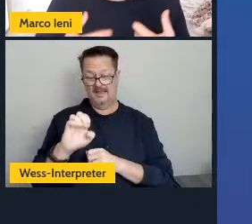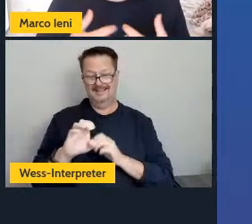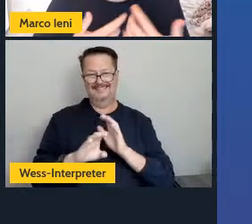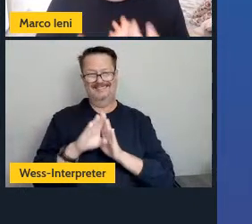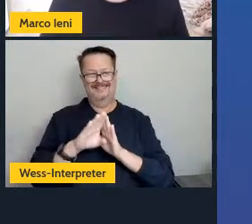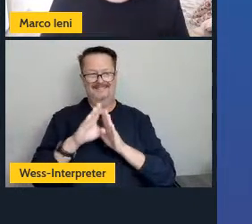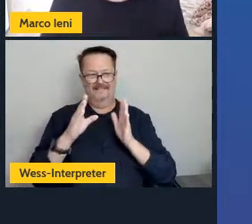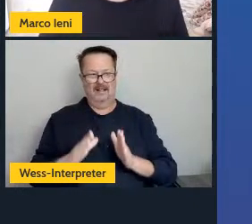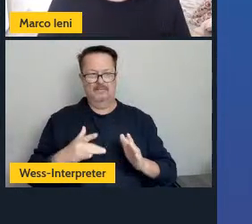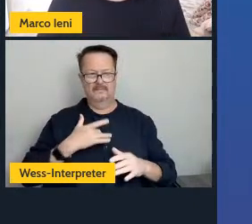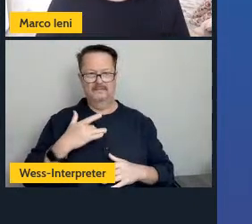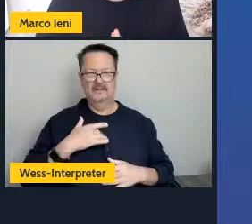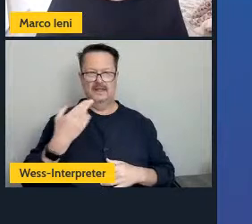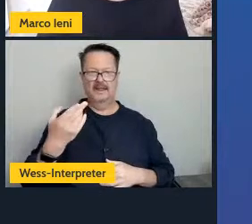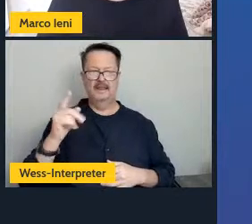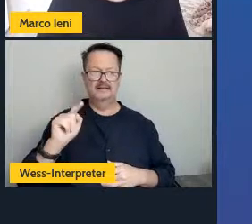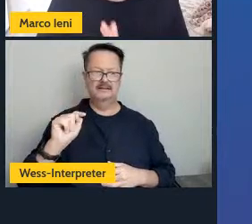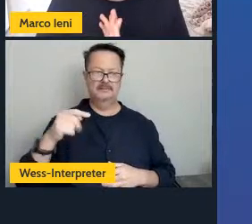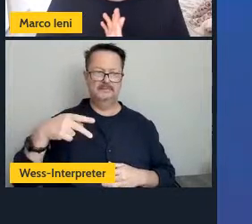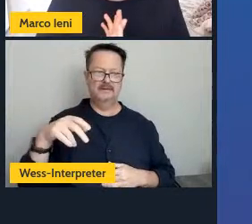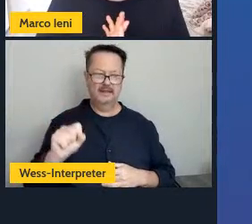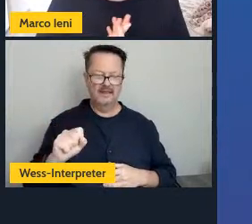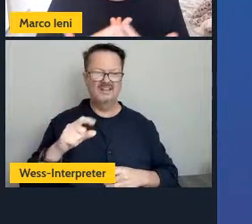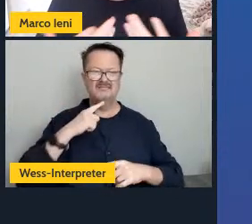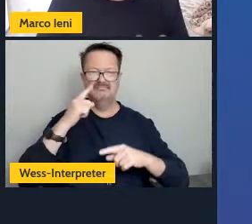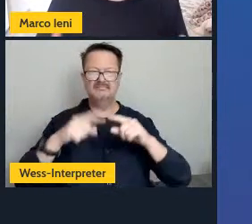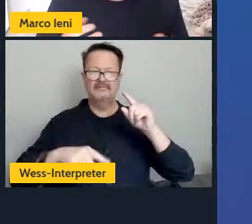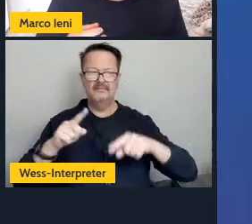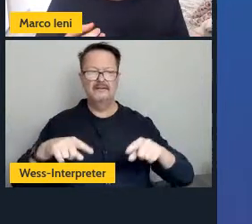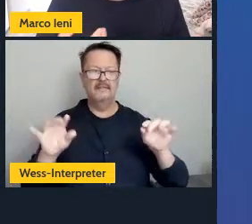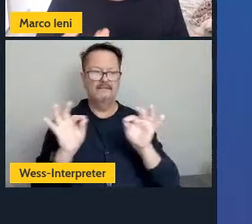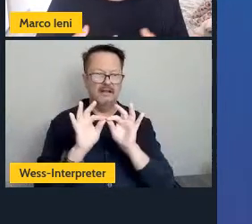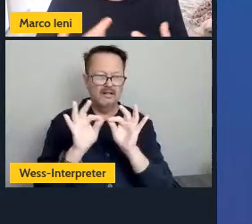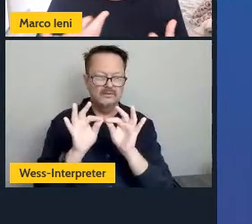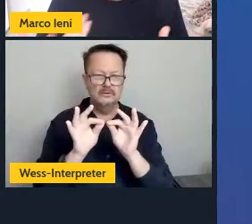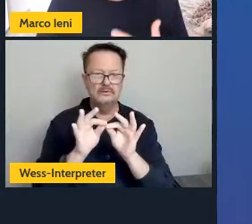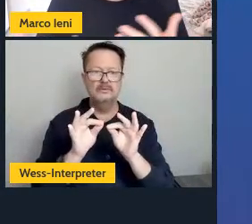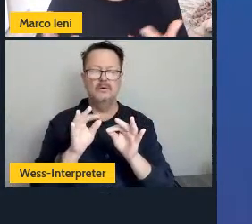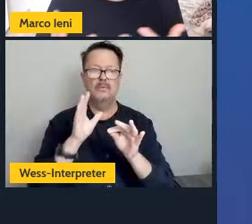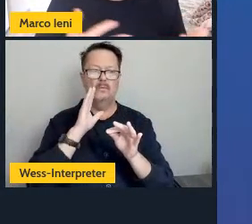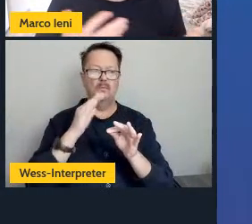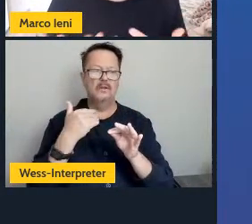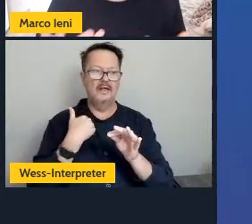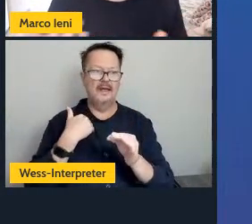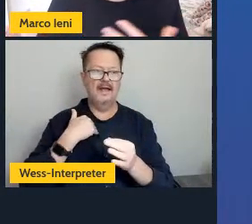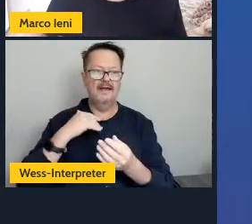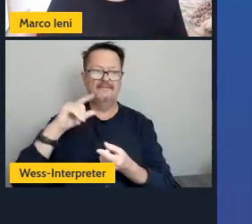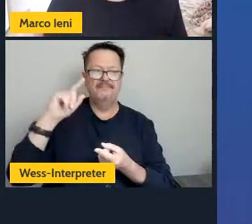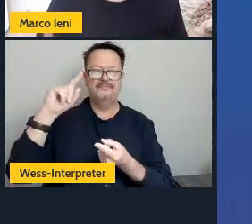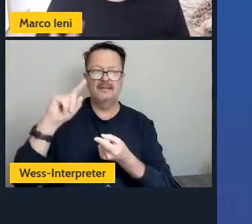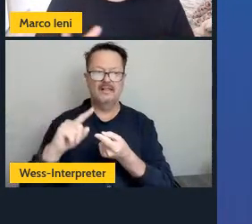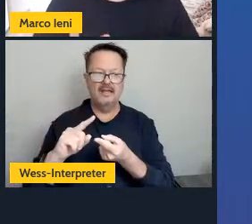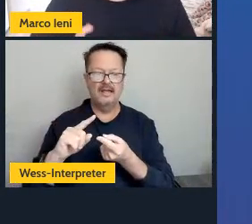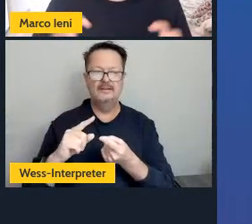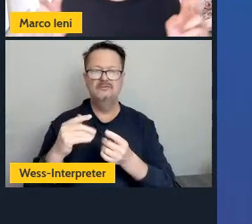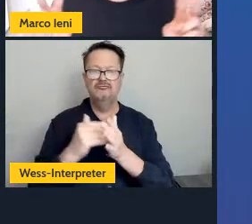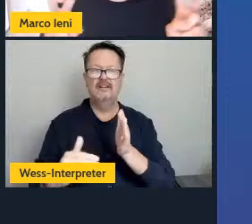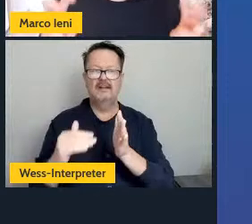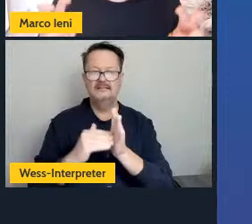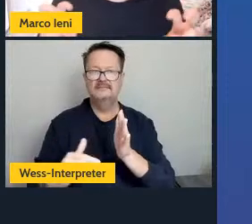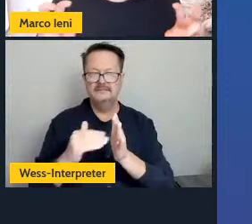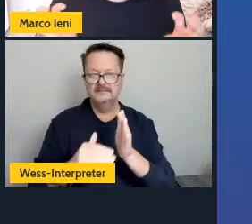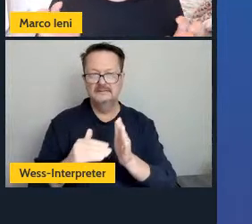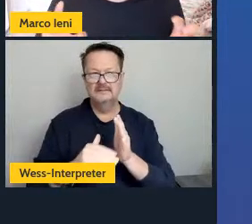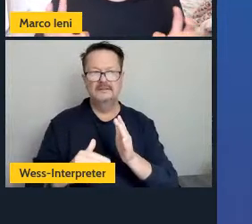fill the HTTPS values, which will have less redundancy, because let's